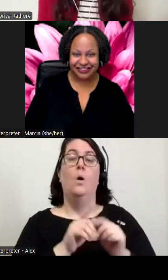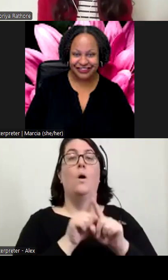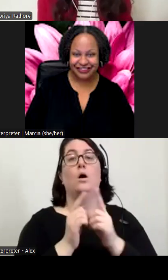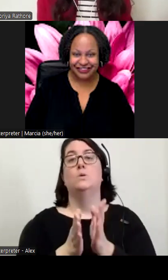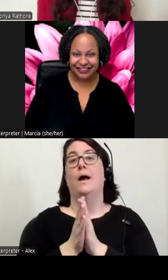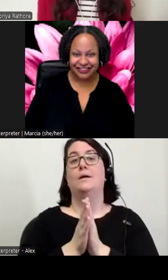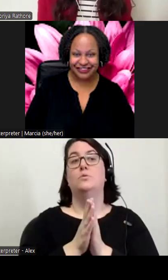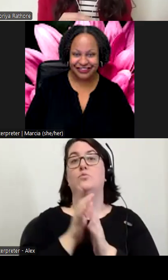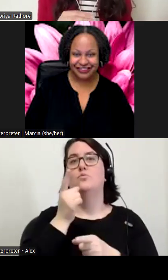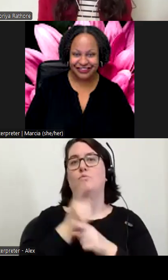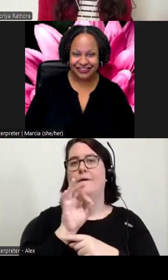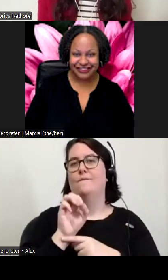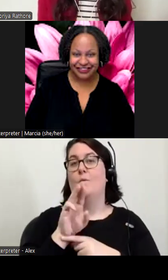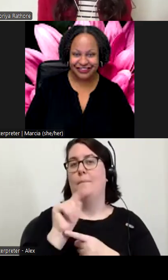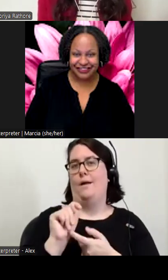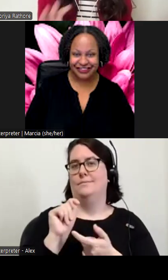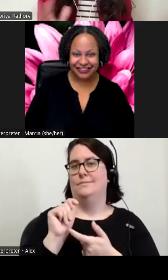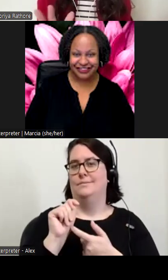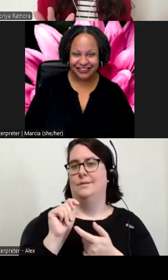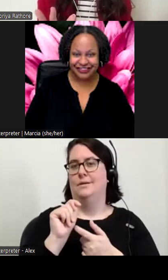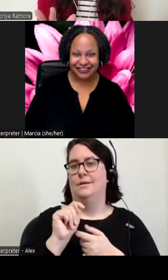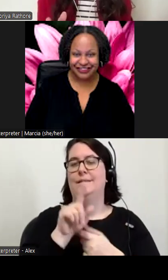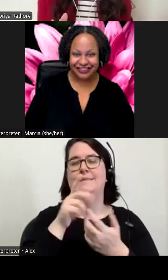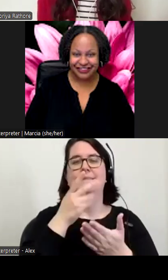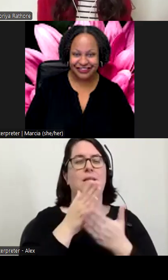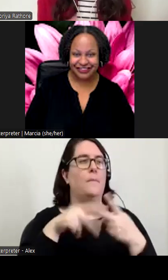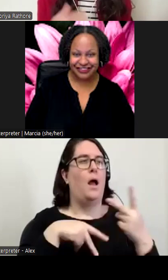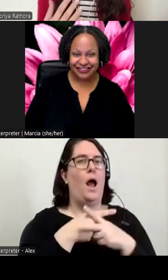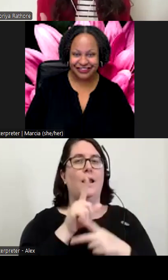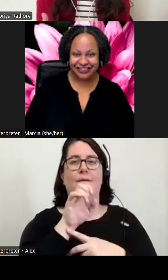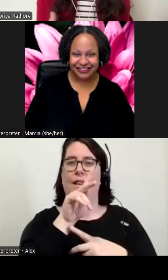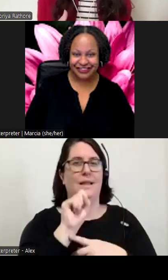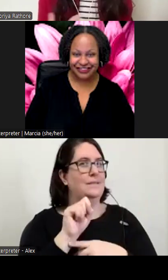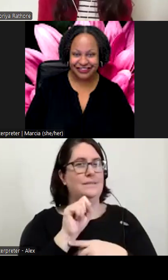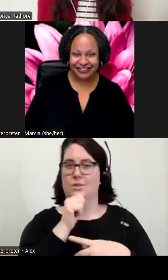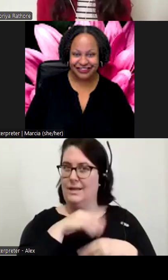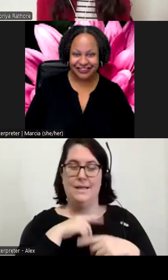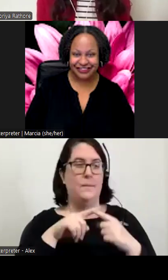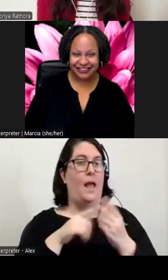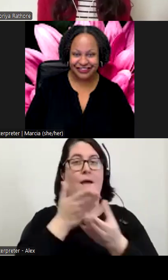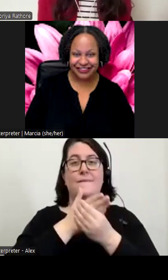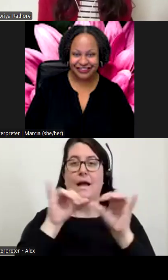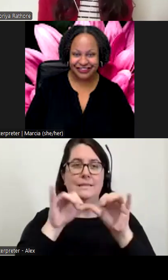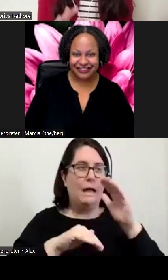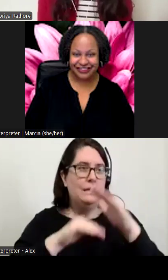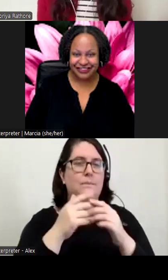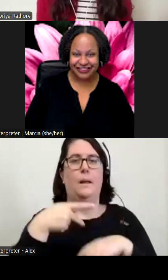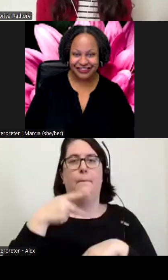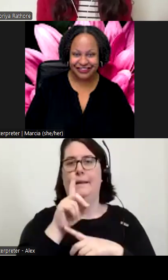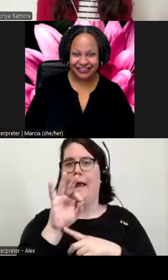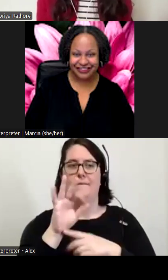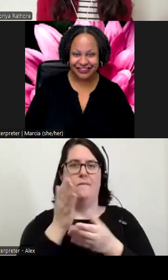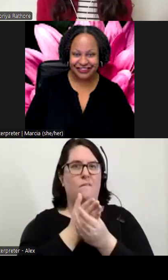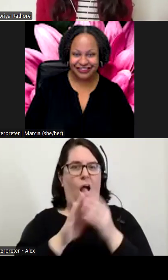it's in the right format. So, we don't accept certain types of links and we have file size limits and PDF page limits. So be sure to